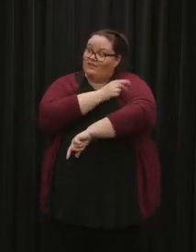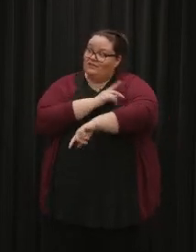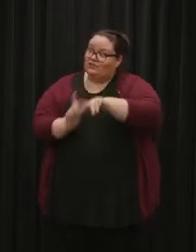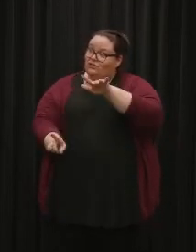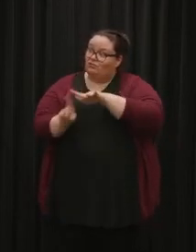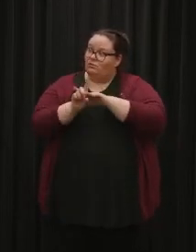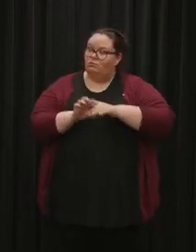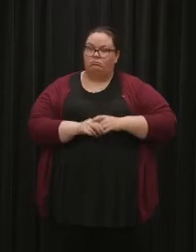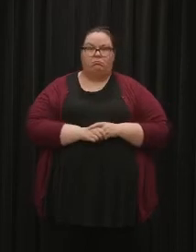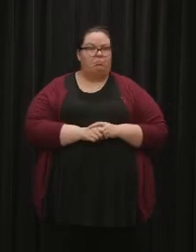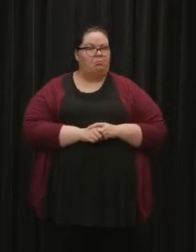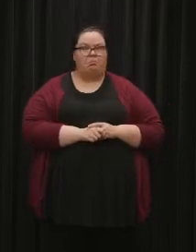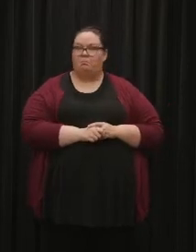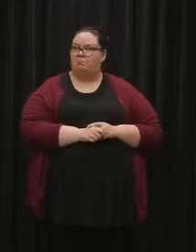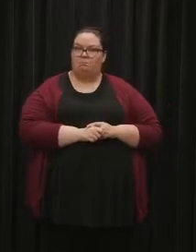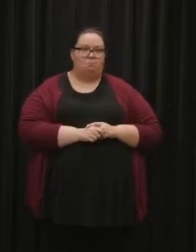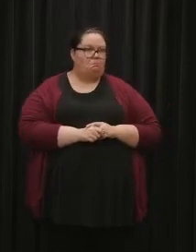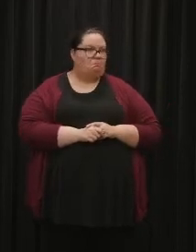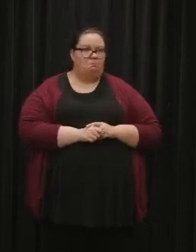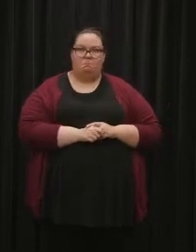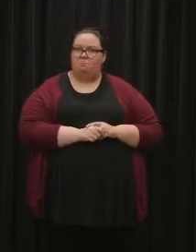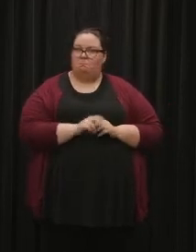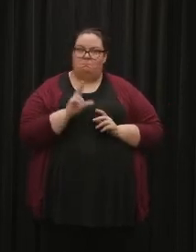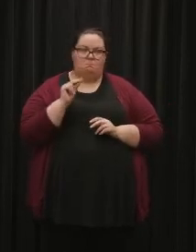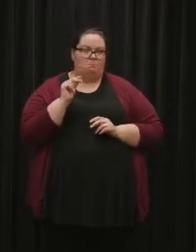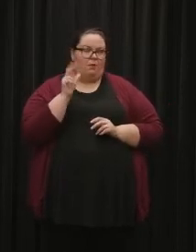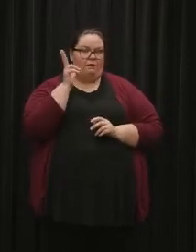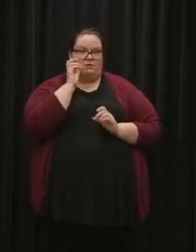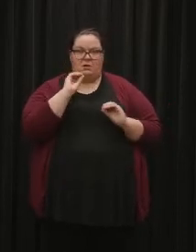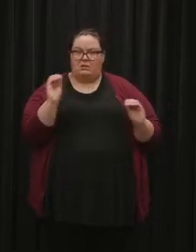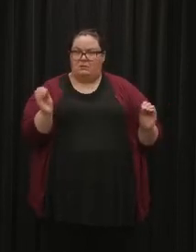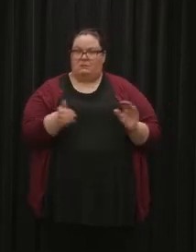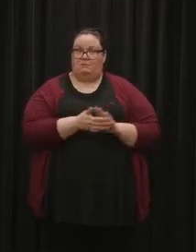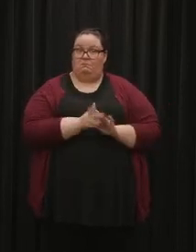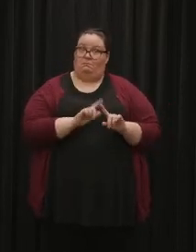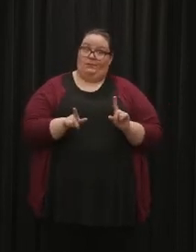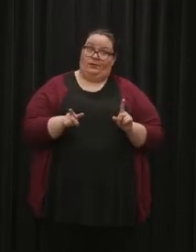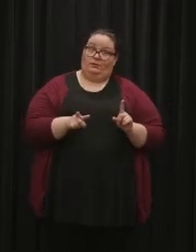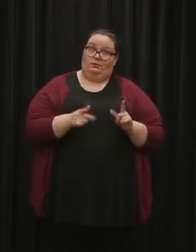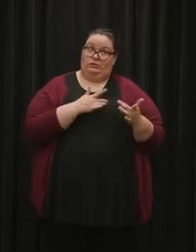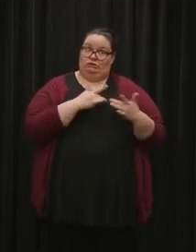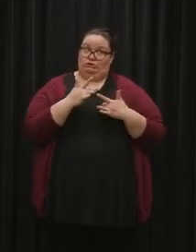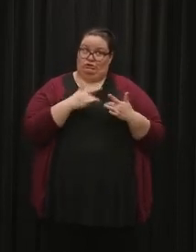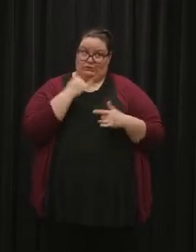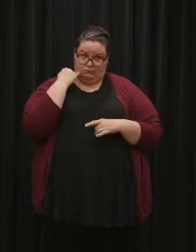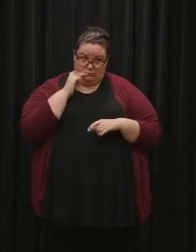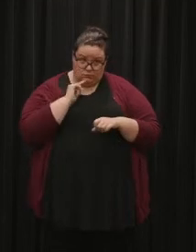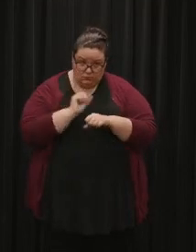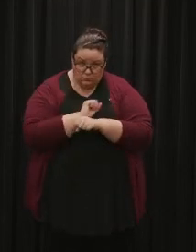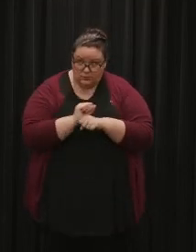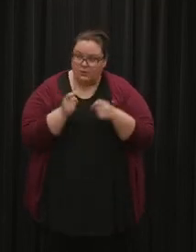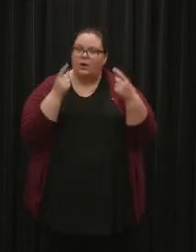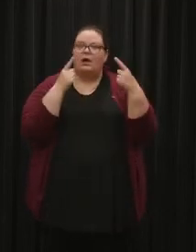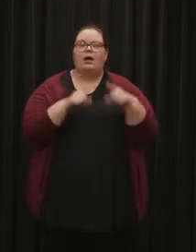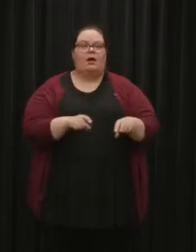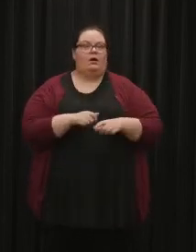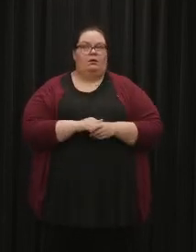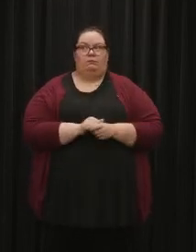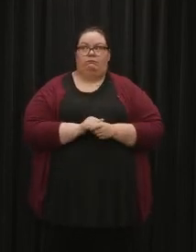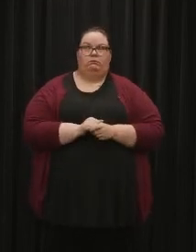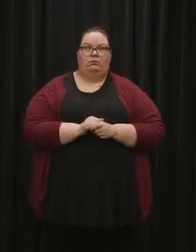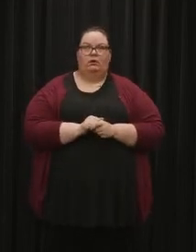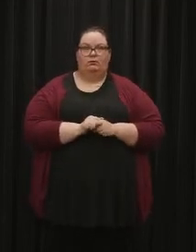rounds? I have not heard of anything like that happening, but obviously that's concerning if it were to happen, and obviously we